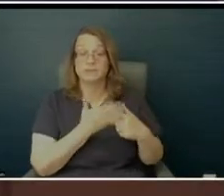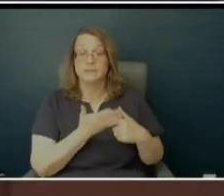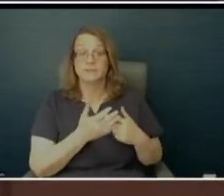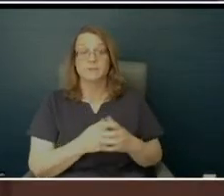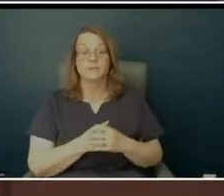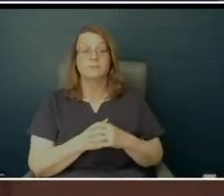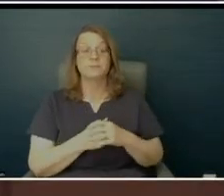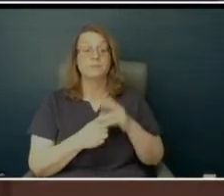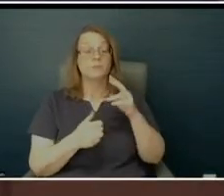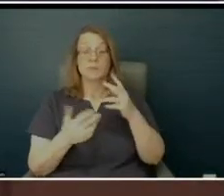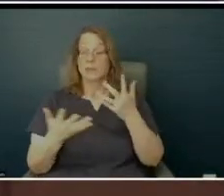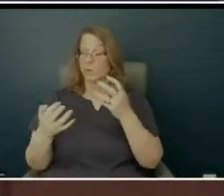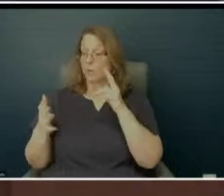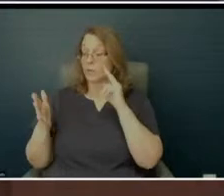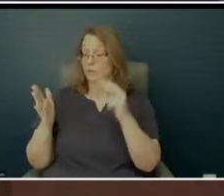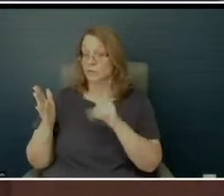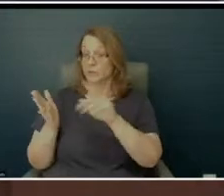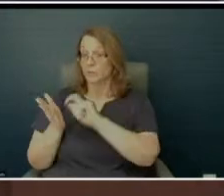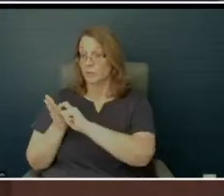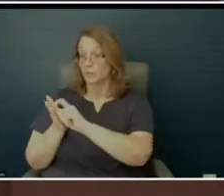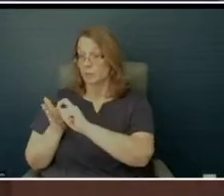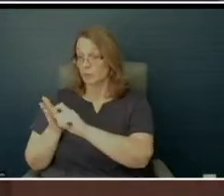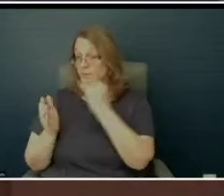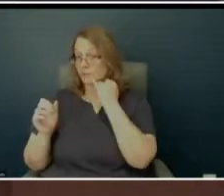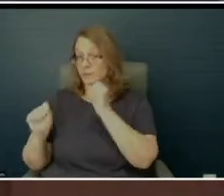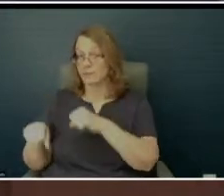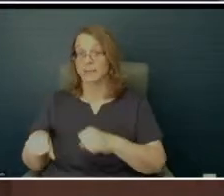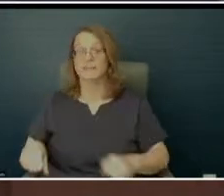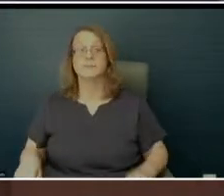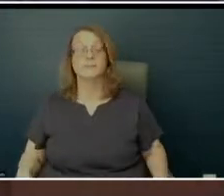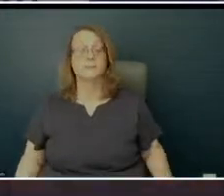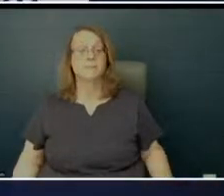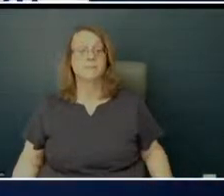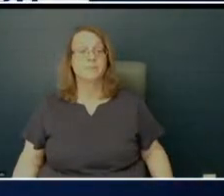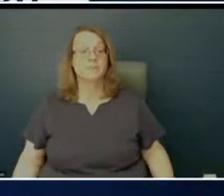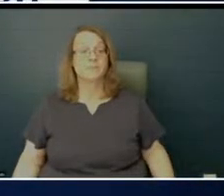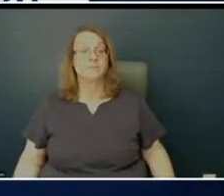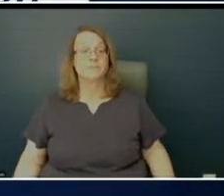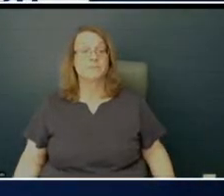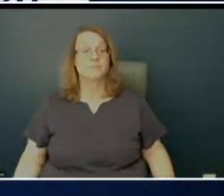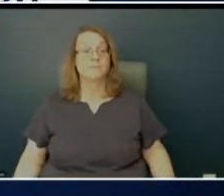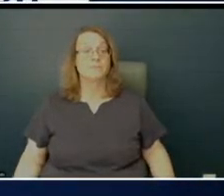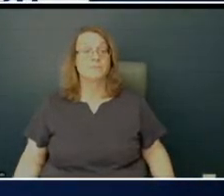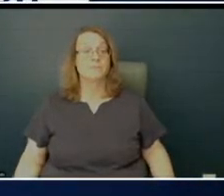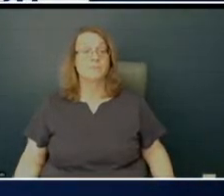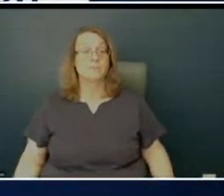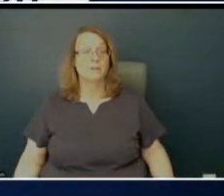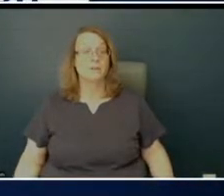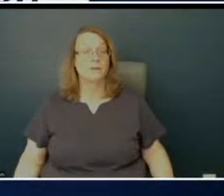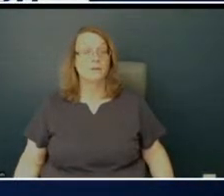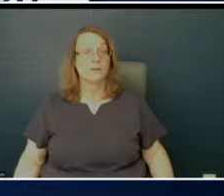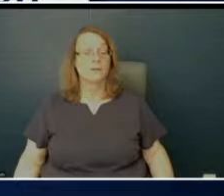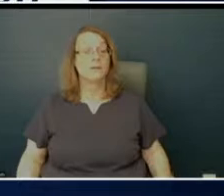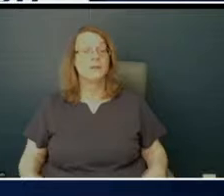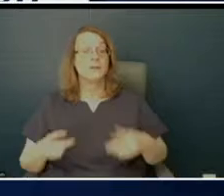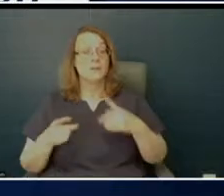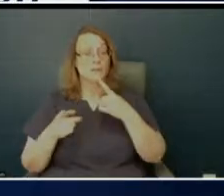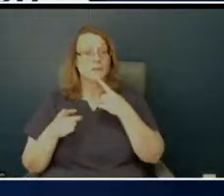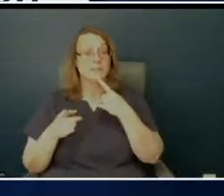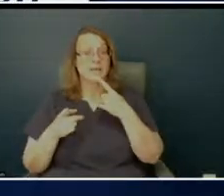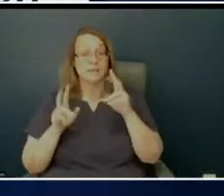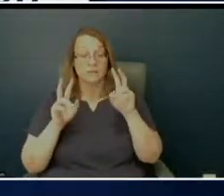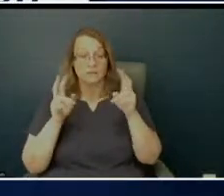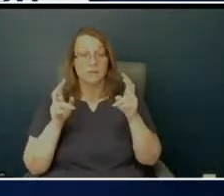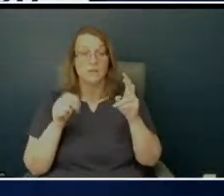notes, if we could right now. As we can see on the screen, you actually quote President Trump asking,